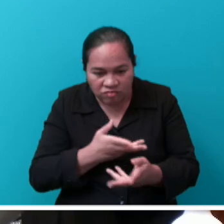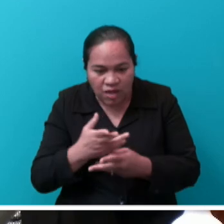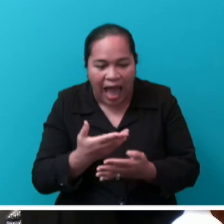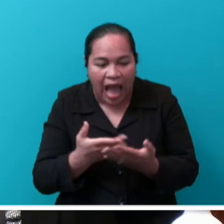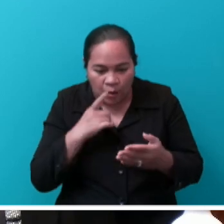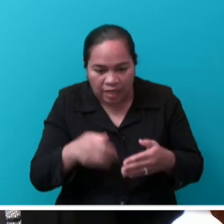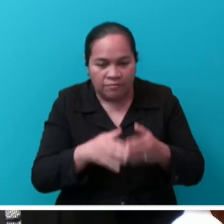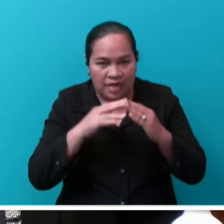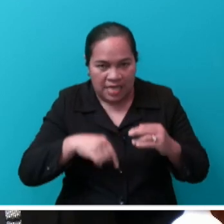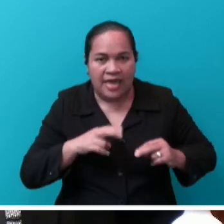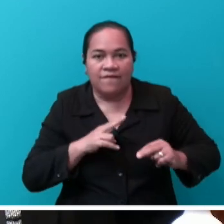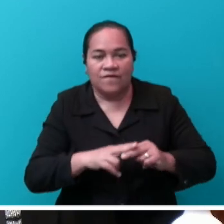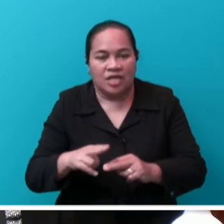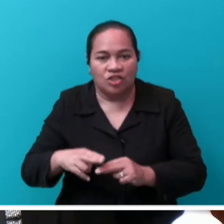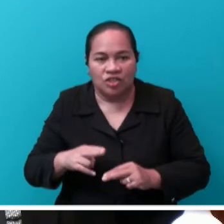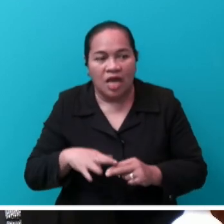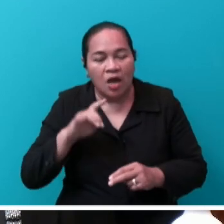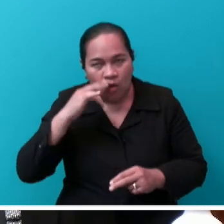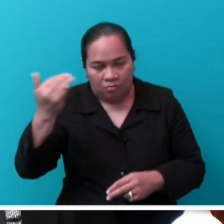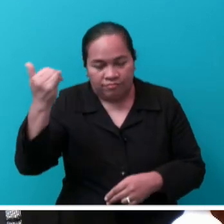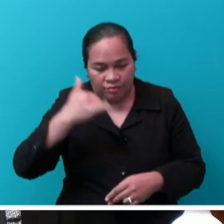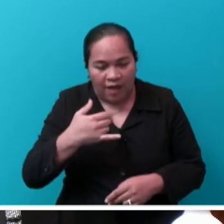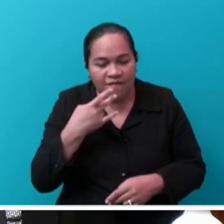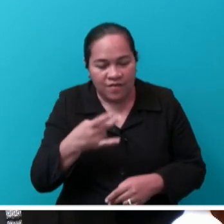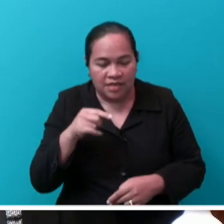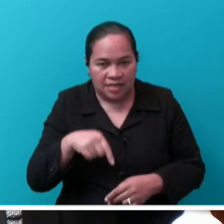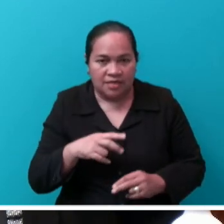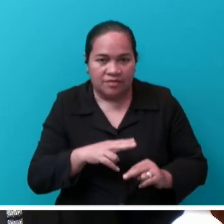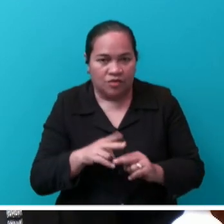they will be visiting our shores soon.